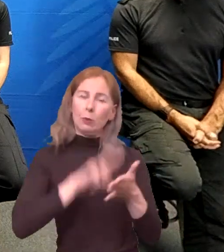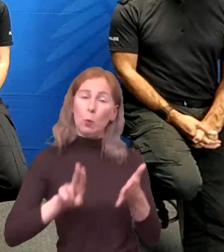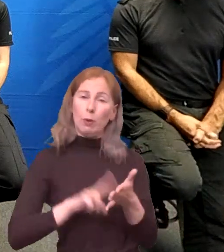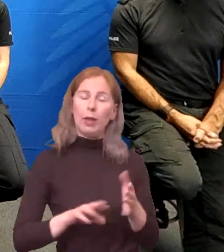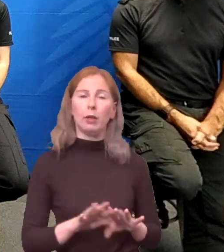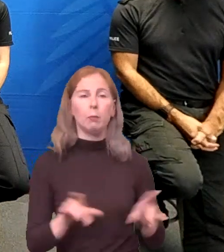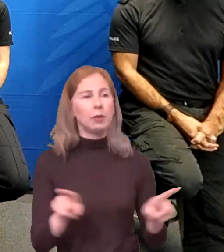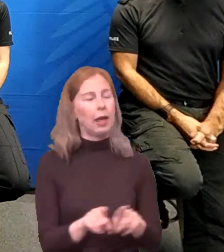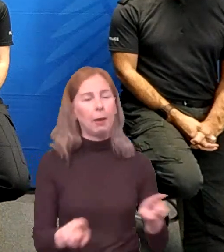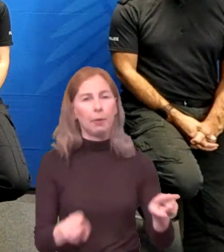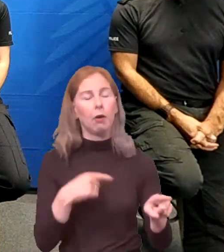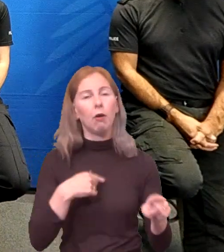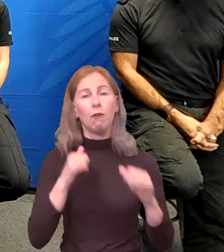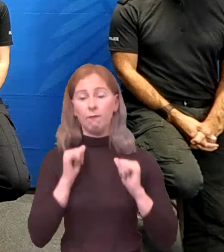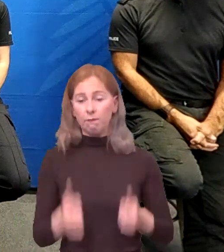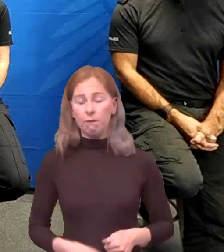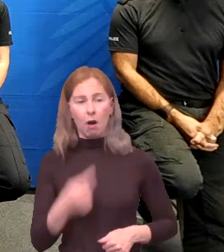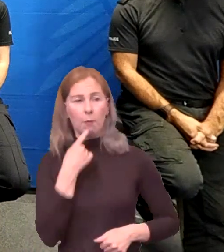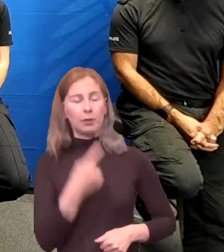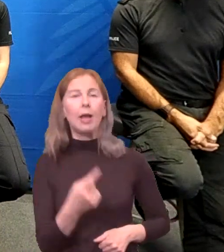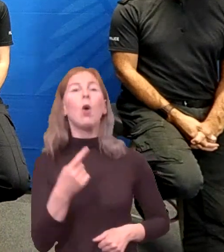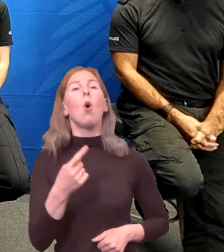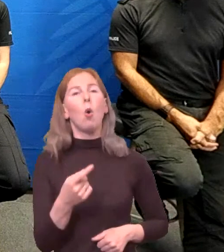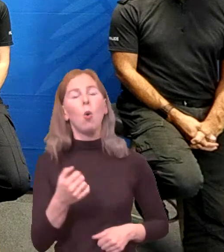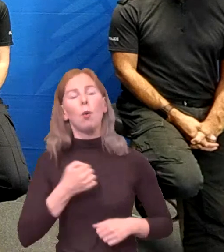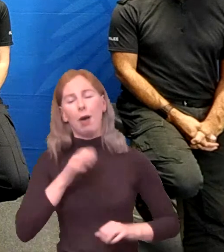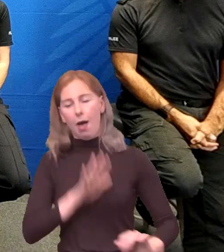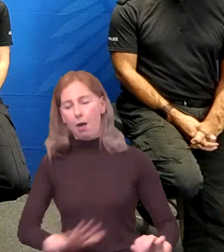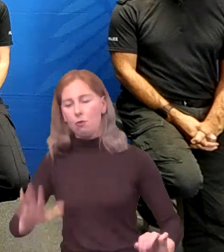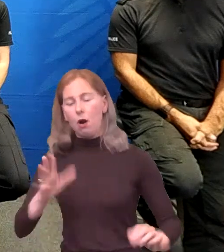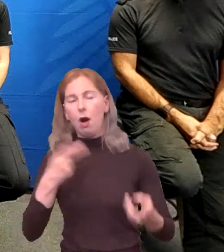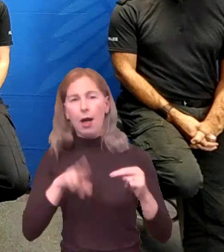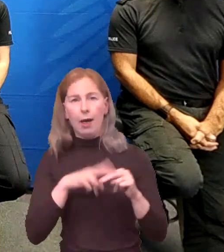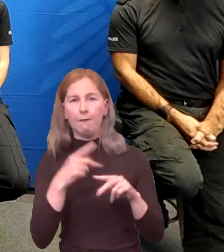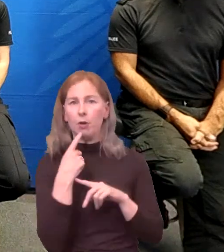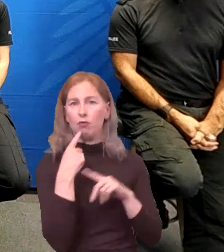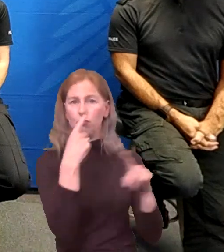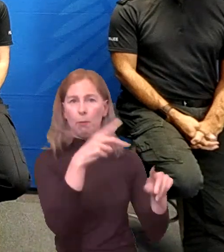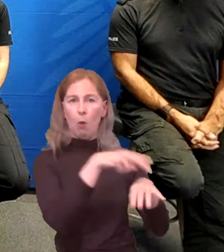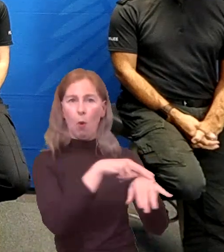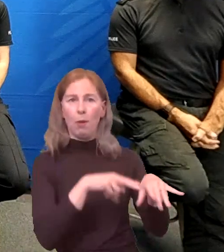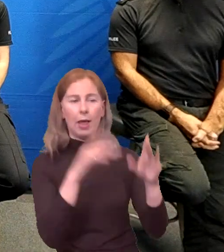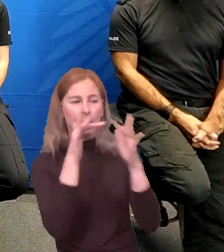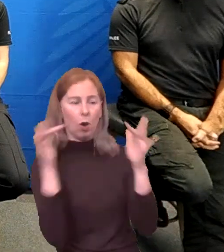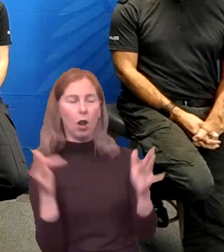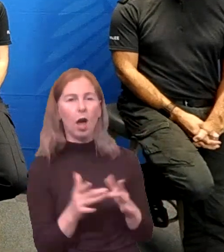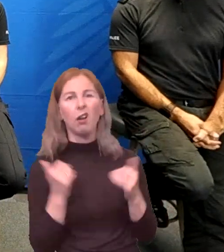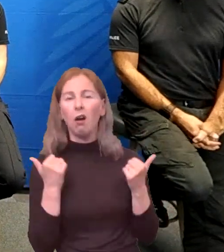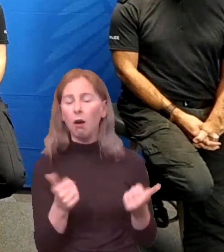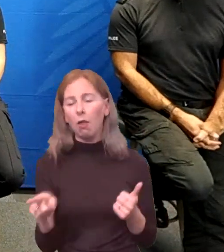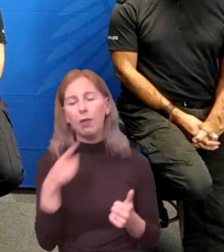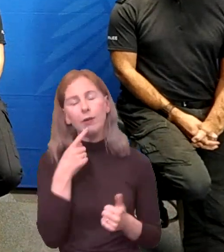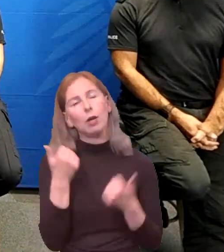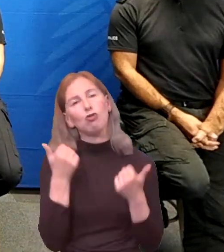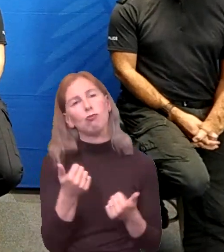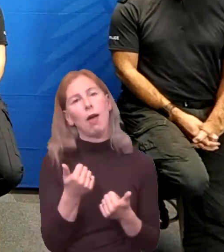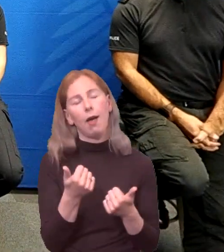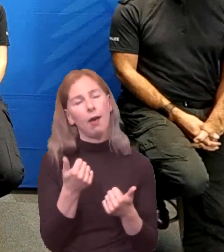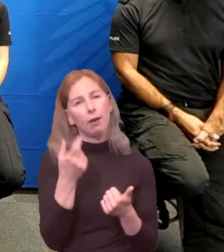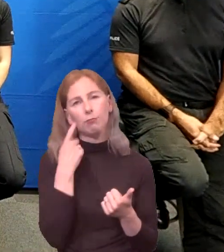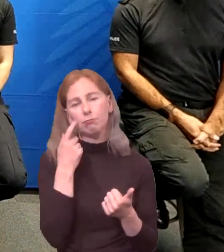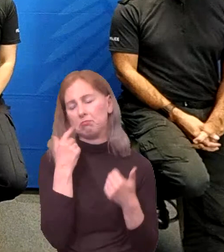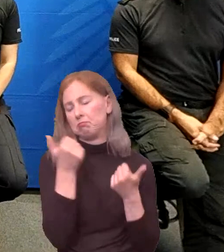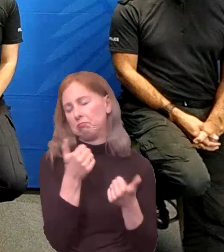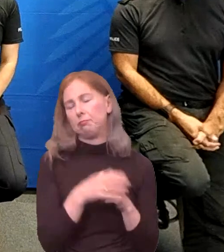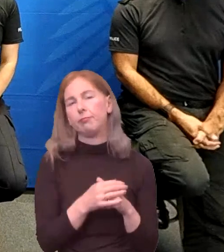social media. That's not the case in all counties, and everyone's got a horror story about how long they spent on 101. So